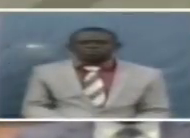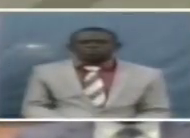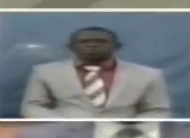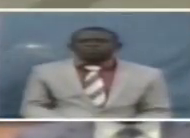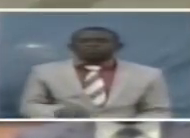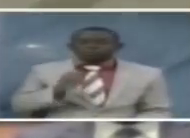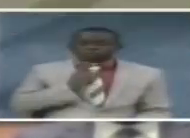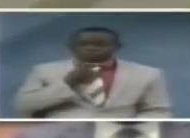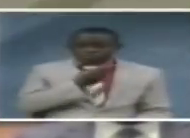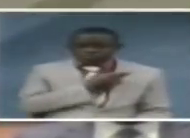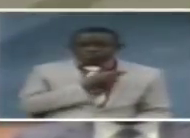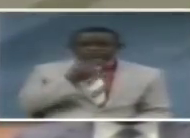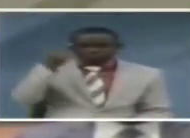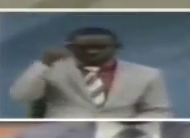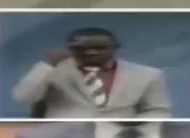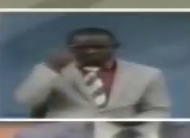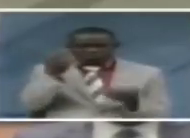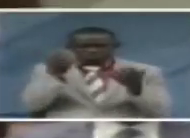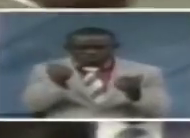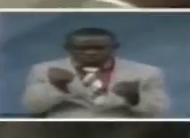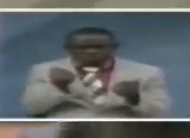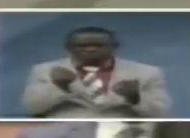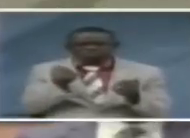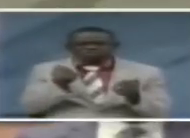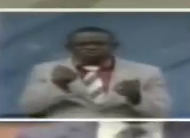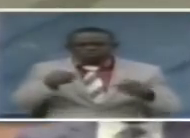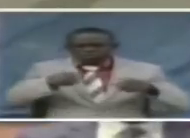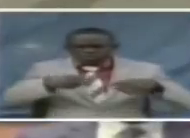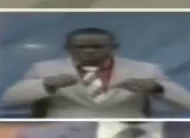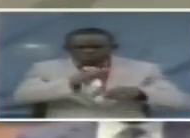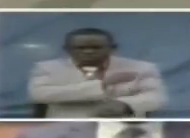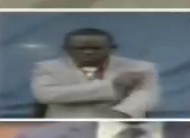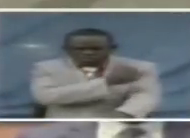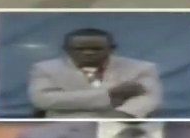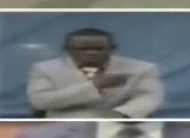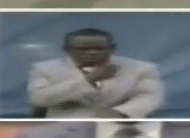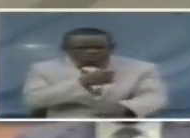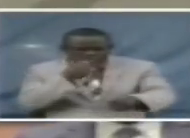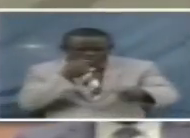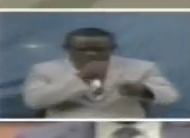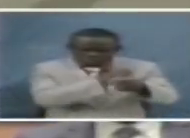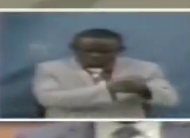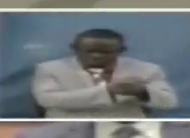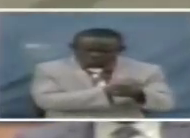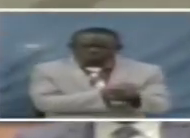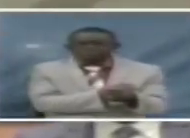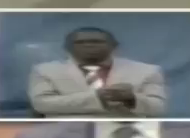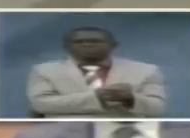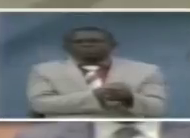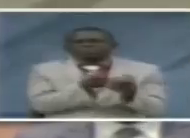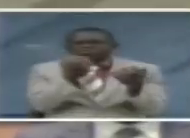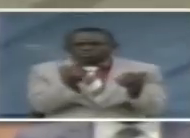Mr. Speaker, in our resolve to fiscally empower our local